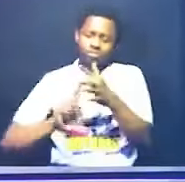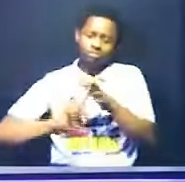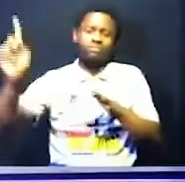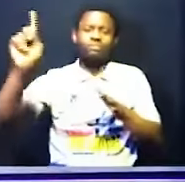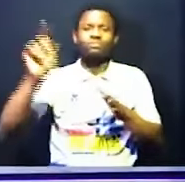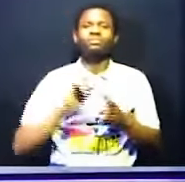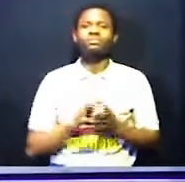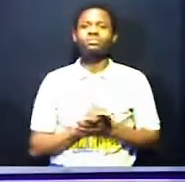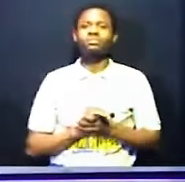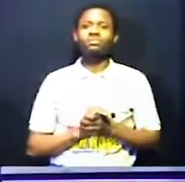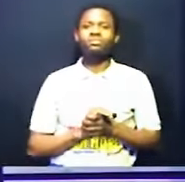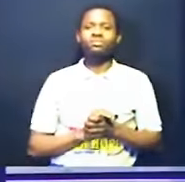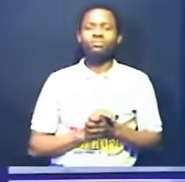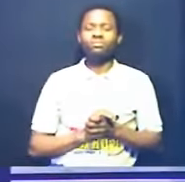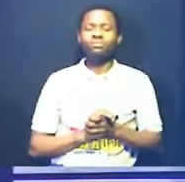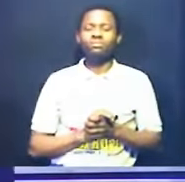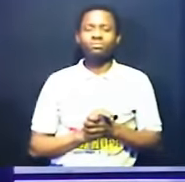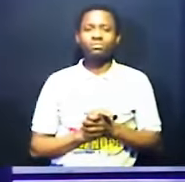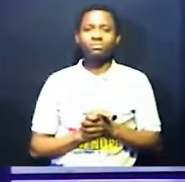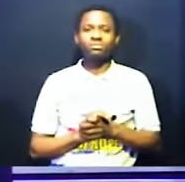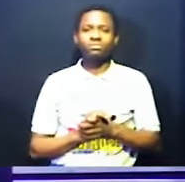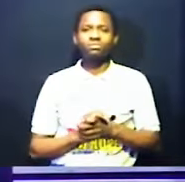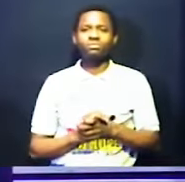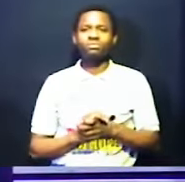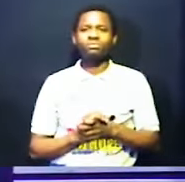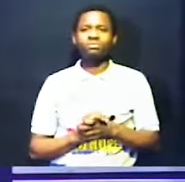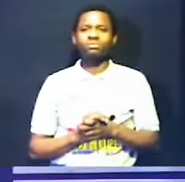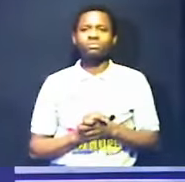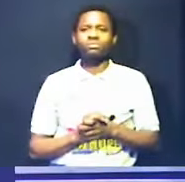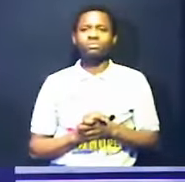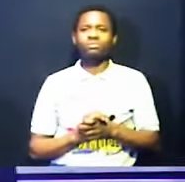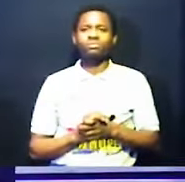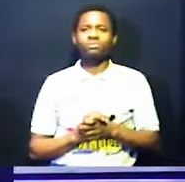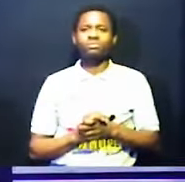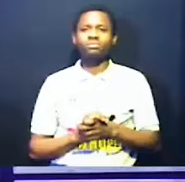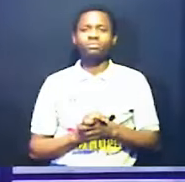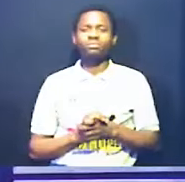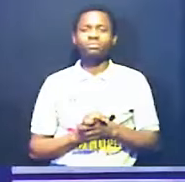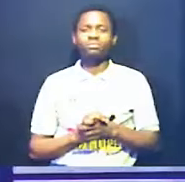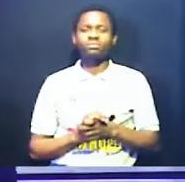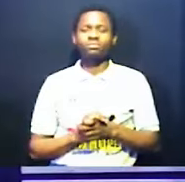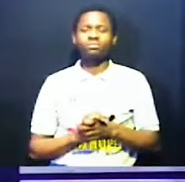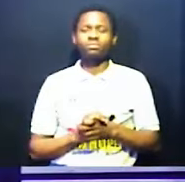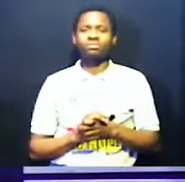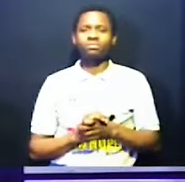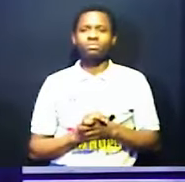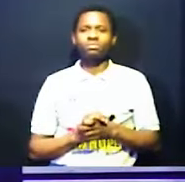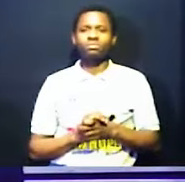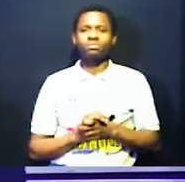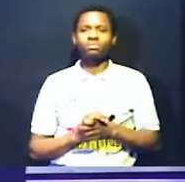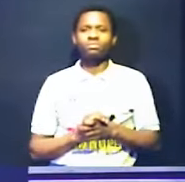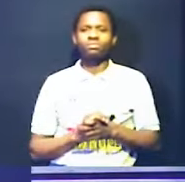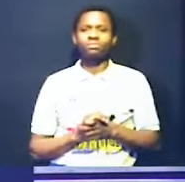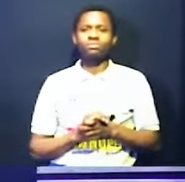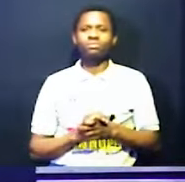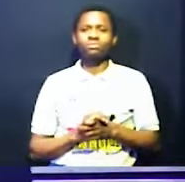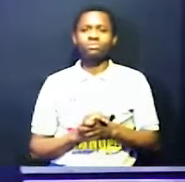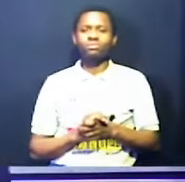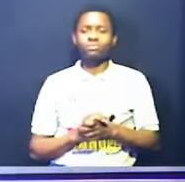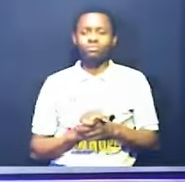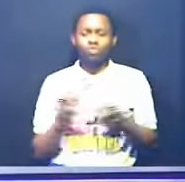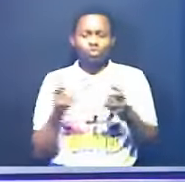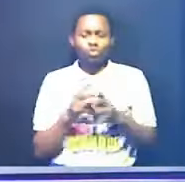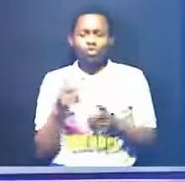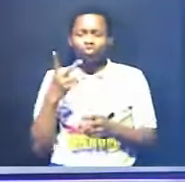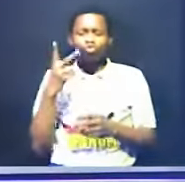na ohene mma no nyina sorry tentam won enfunumu ana odwane dwane. So